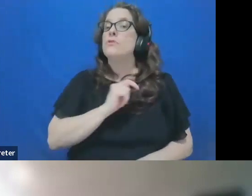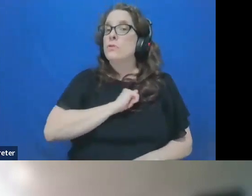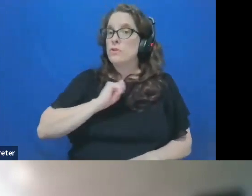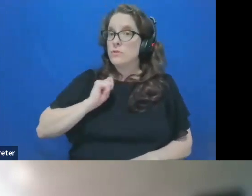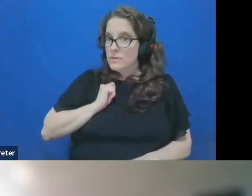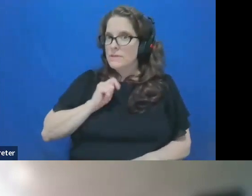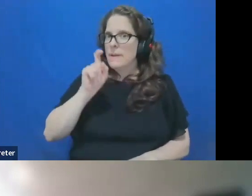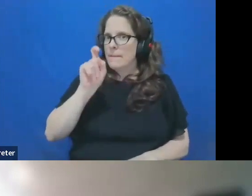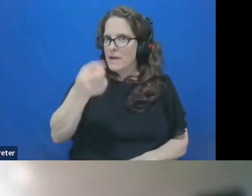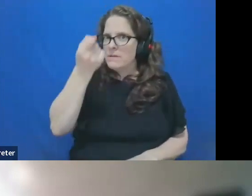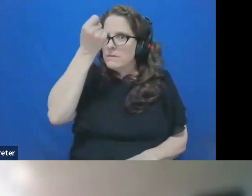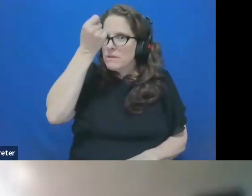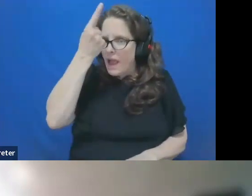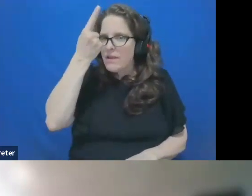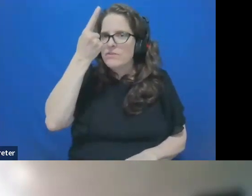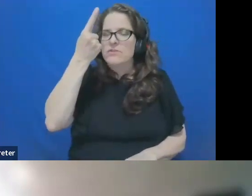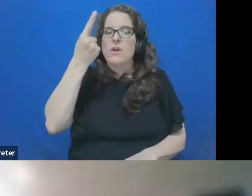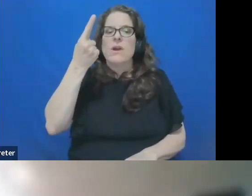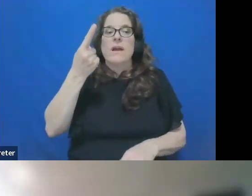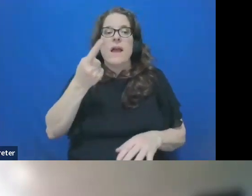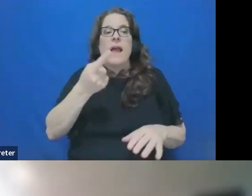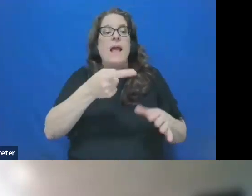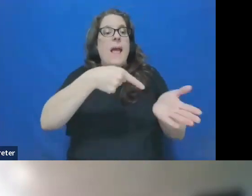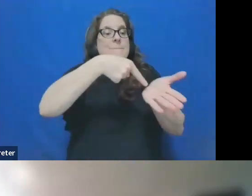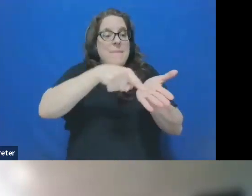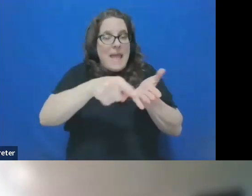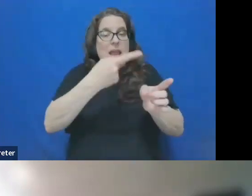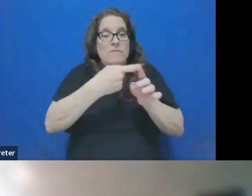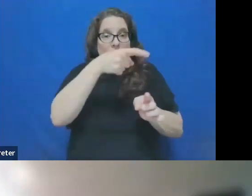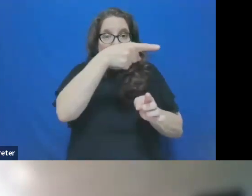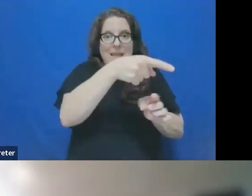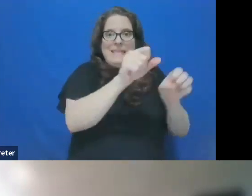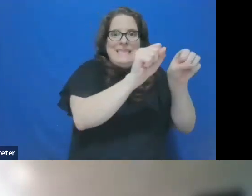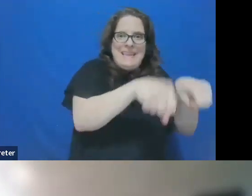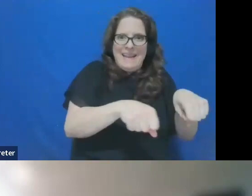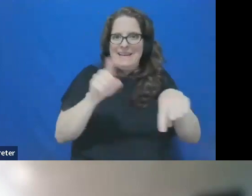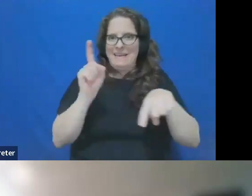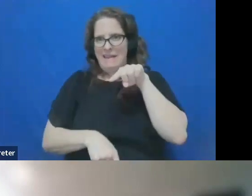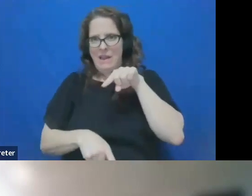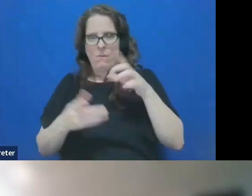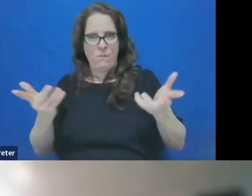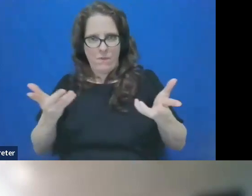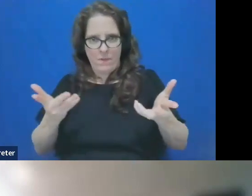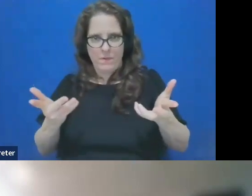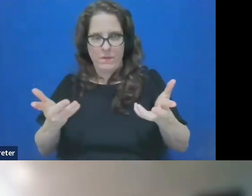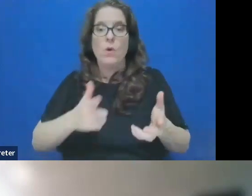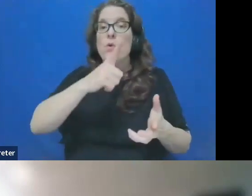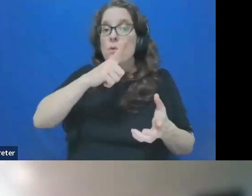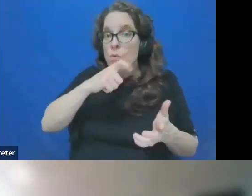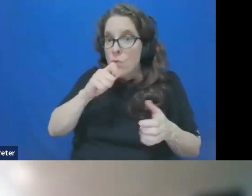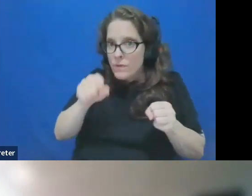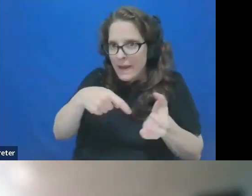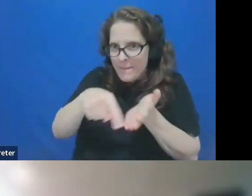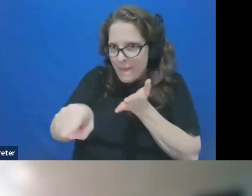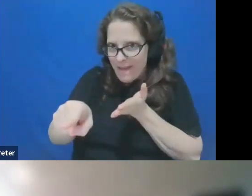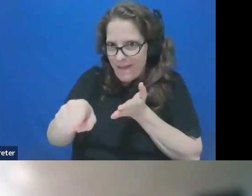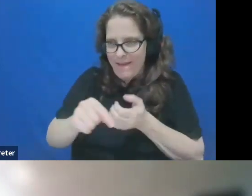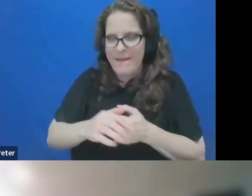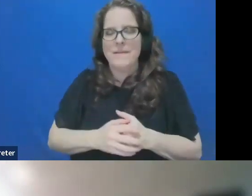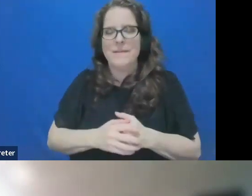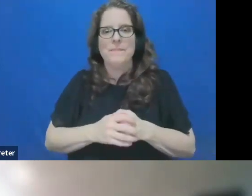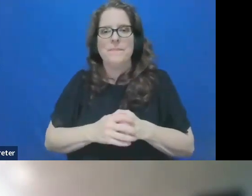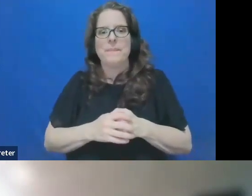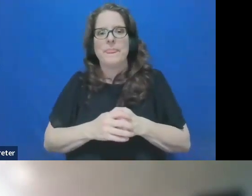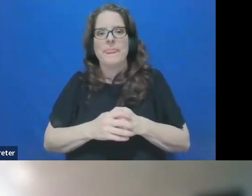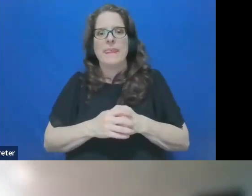understand what can and cannot be paid and who it can be paid to directly. They need